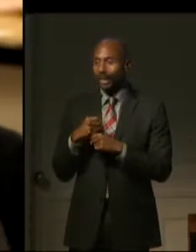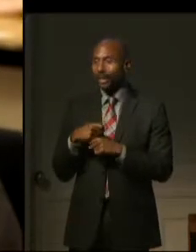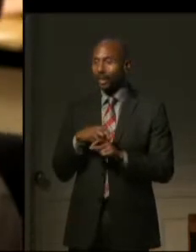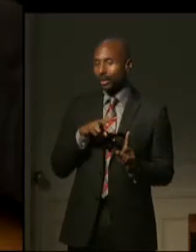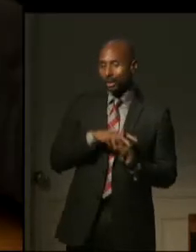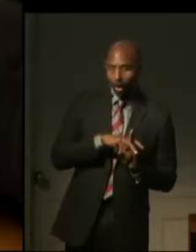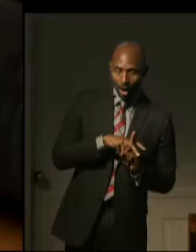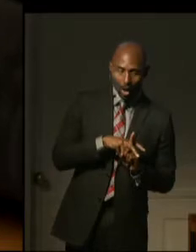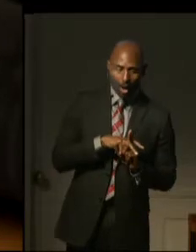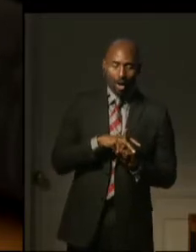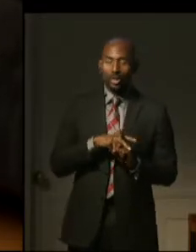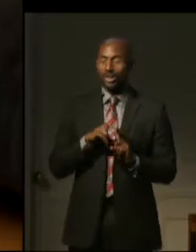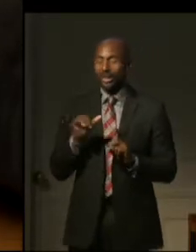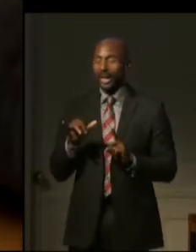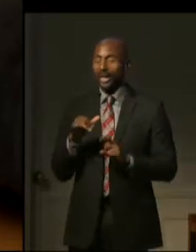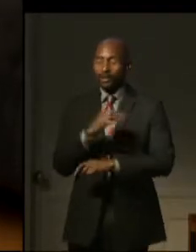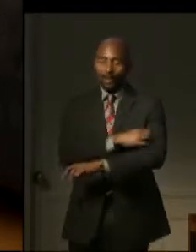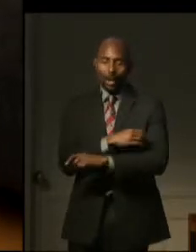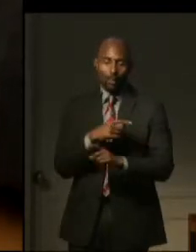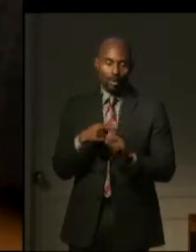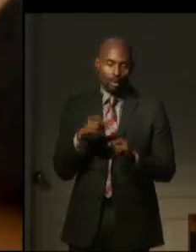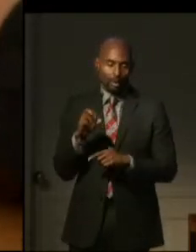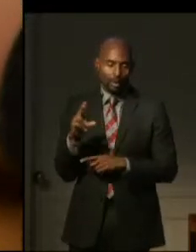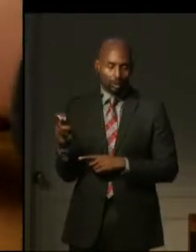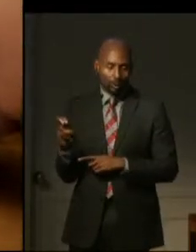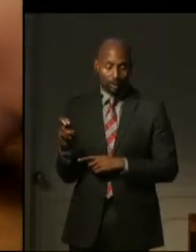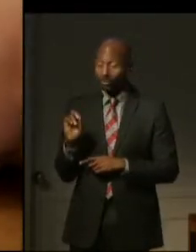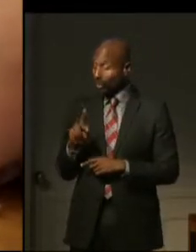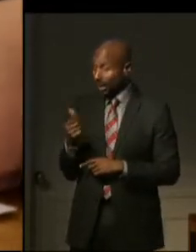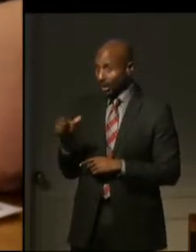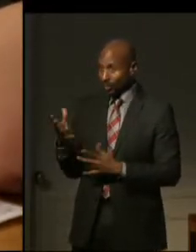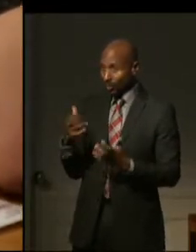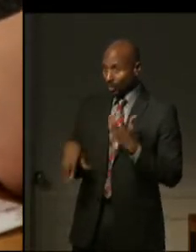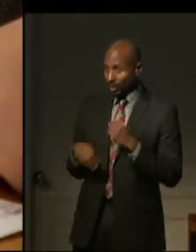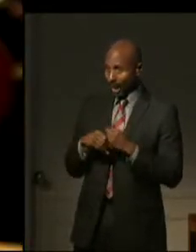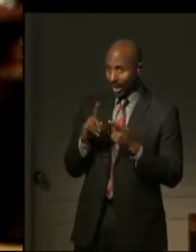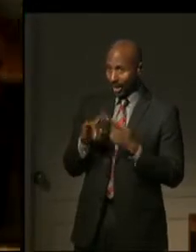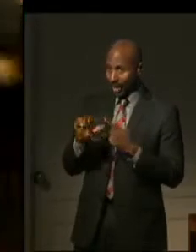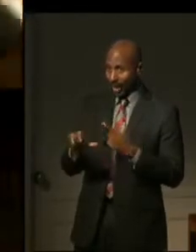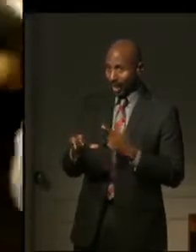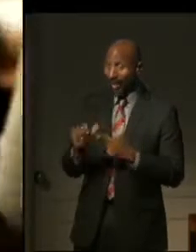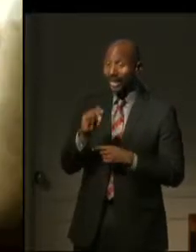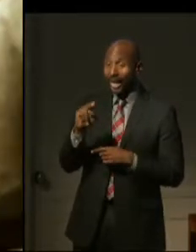charge the power source. Okay. Anybody want to add to that? Anna?